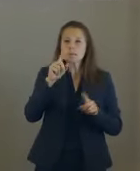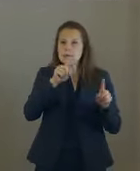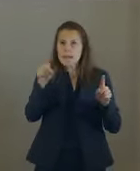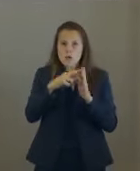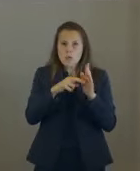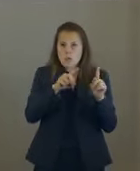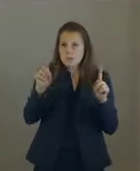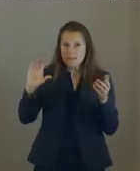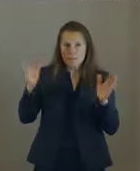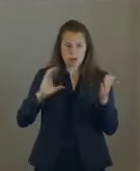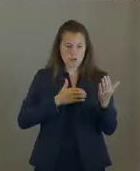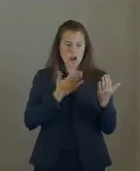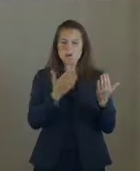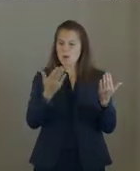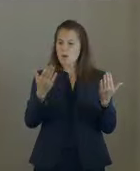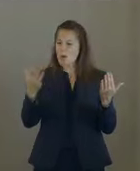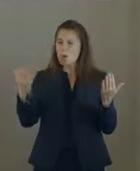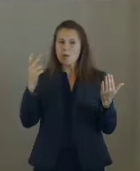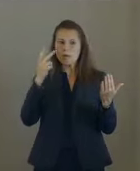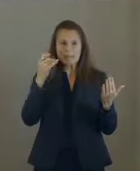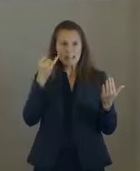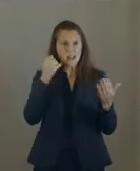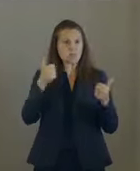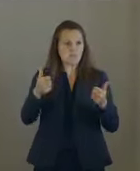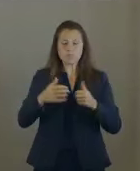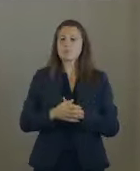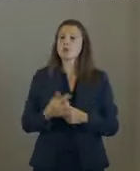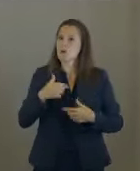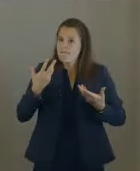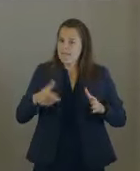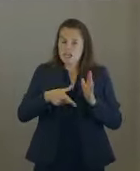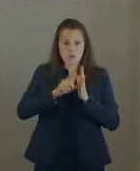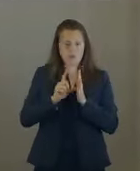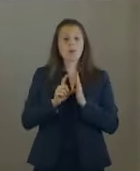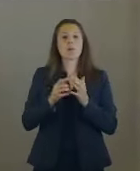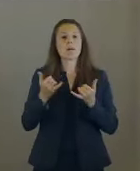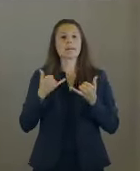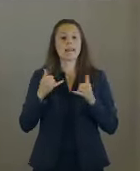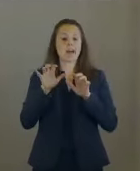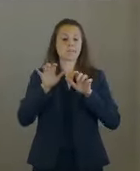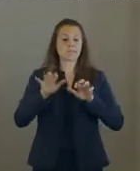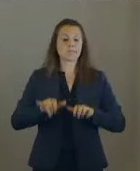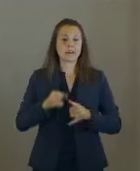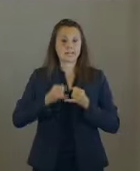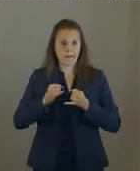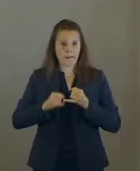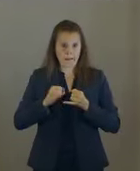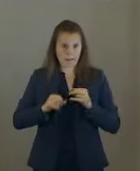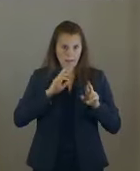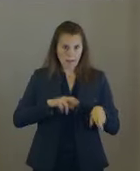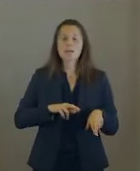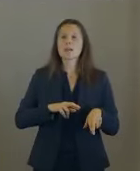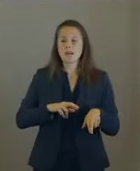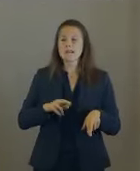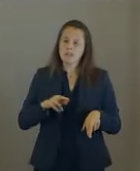of the changes that we made. We've done that. That is prepared. It's under final review. And we expect